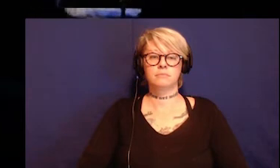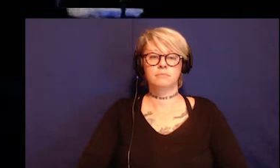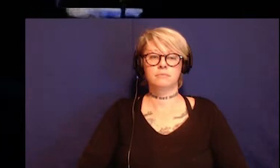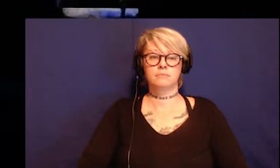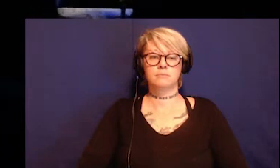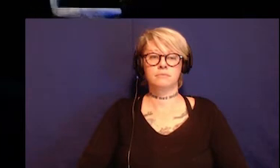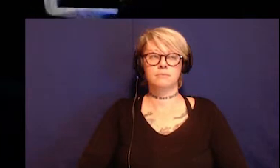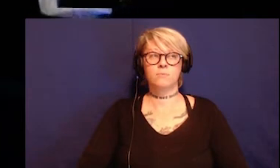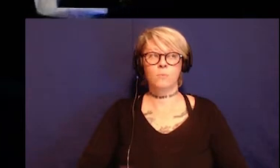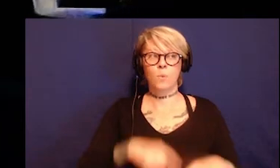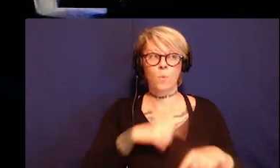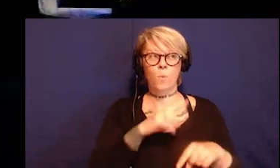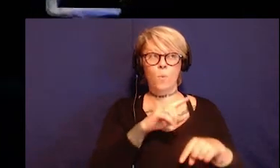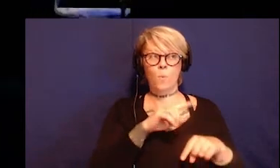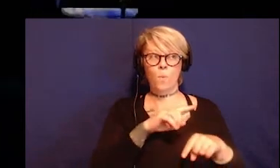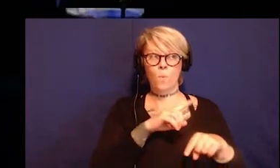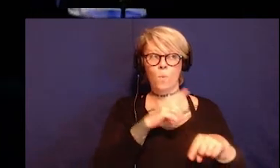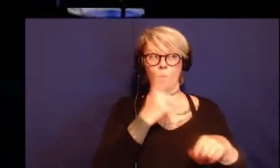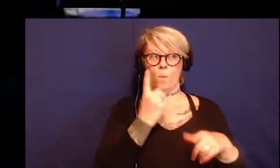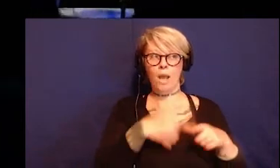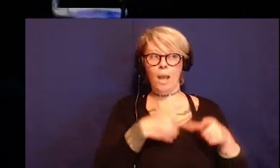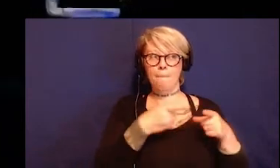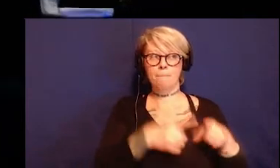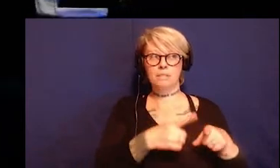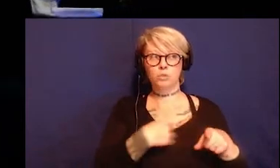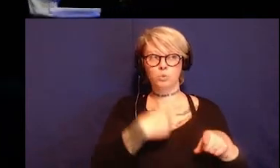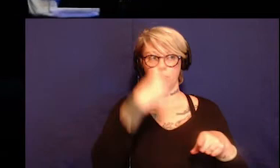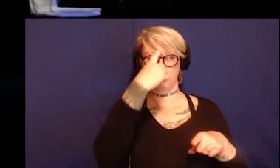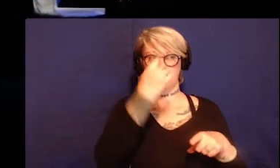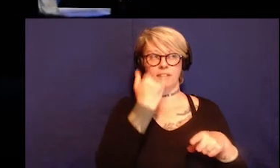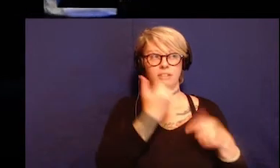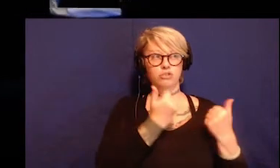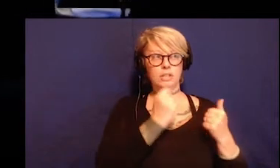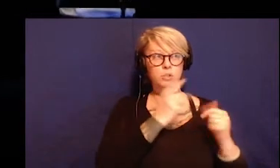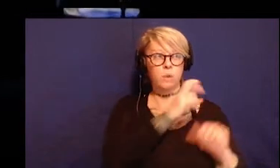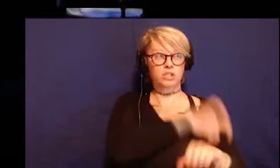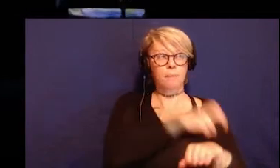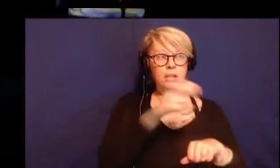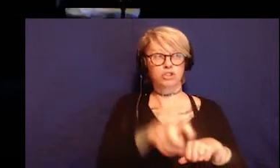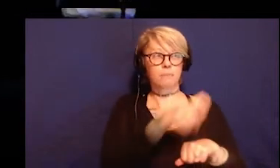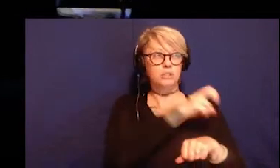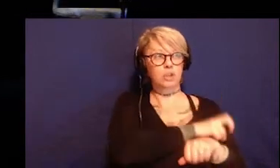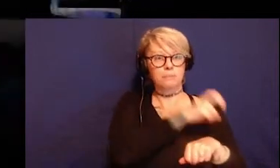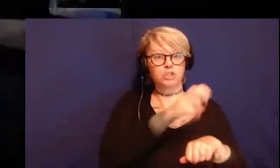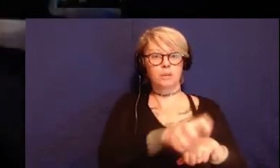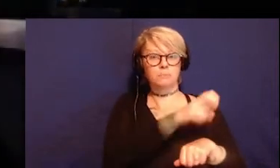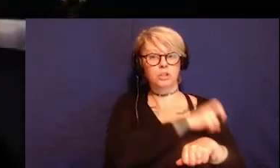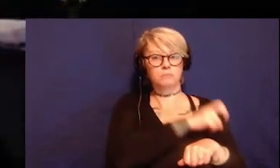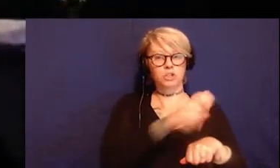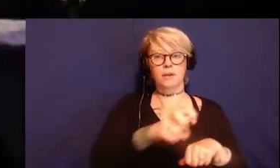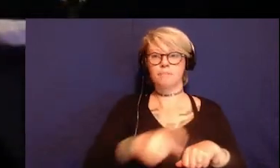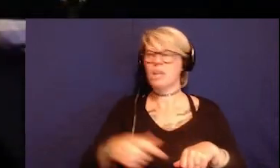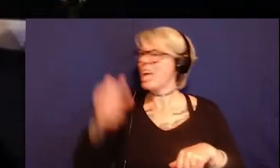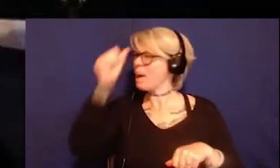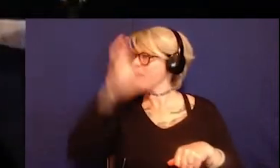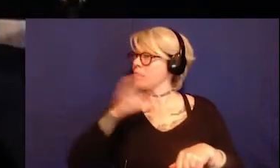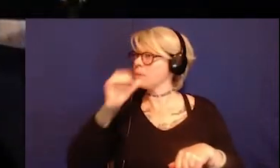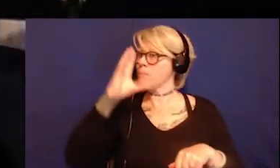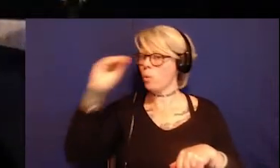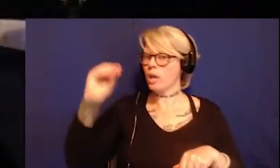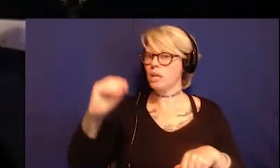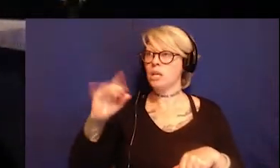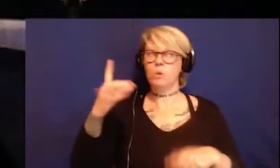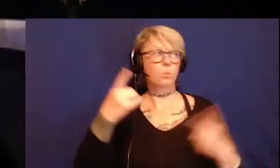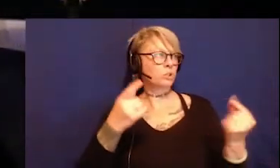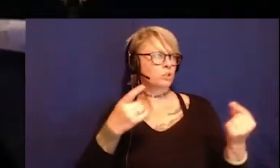What happens to a brain when it tries switching simultaneously between multiple realities? Tell me what you see. A man. A boy? What's he doing?